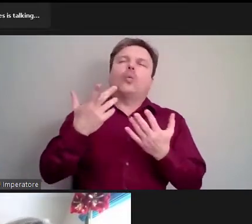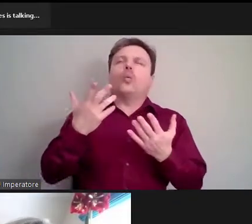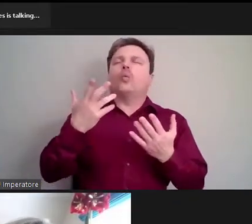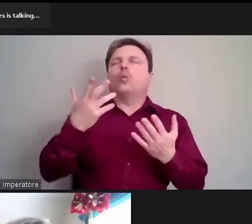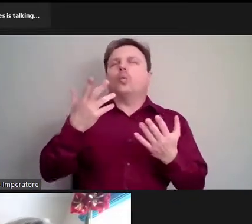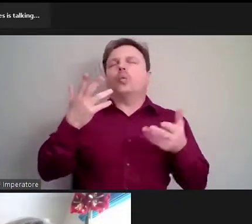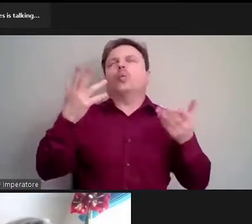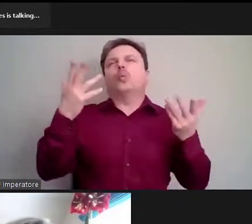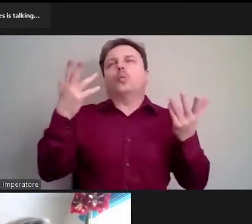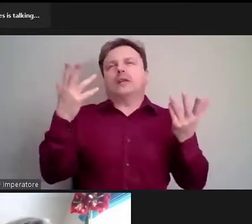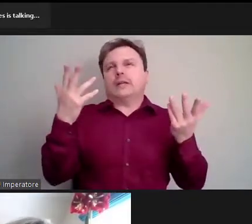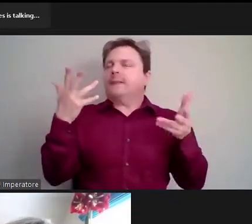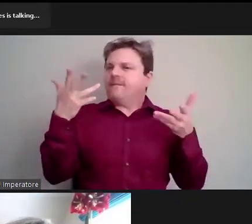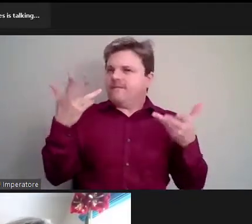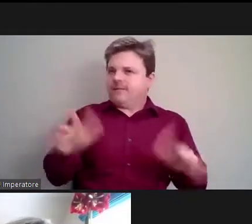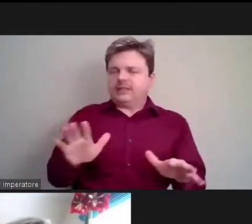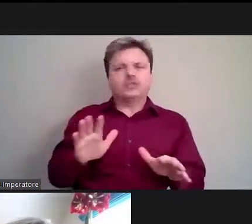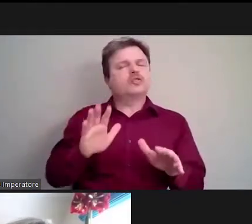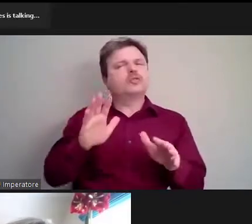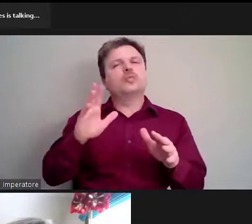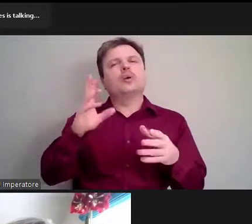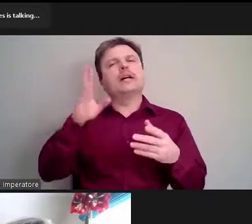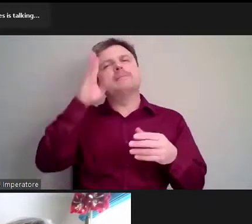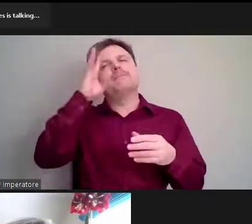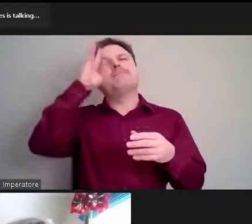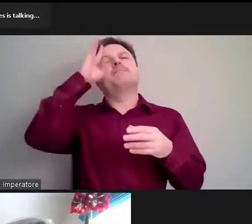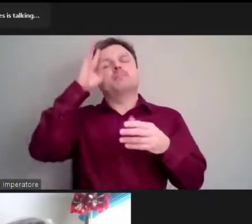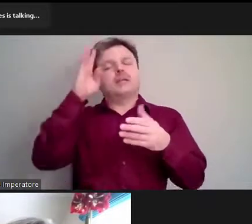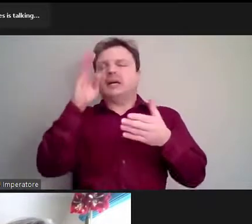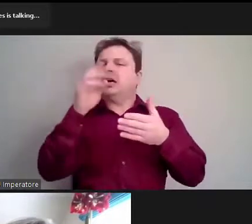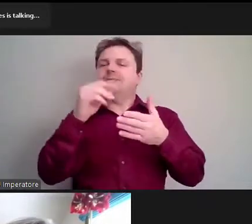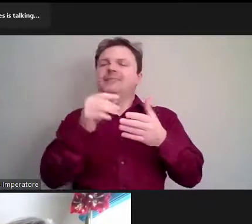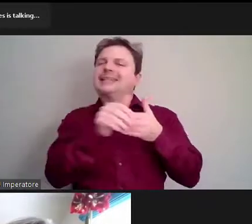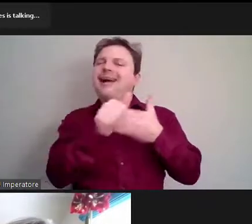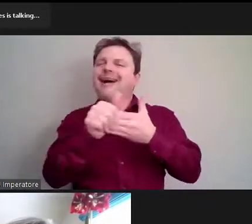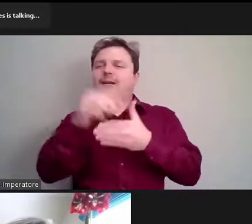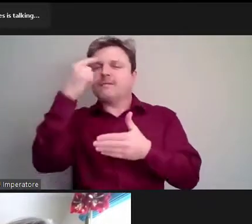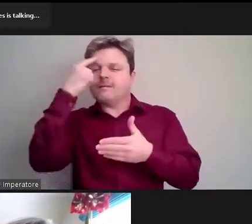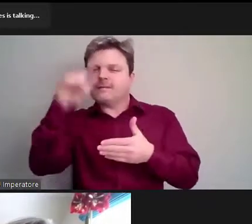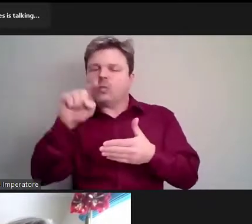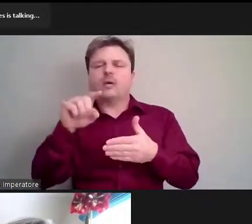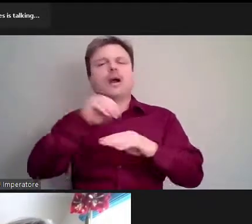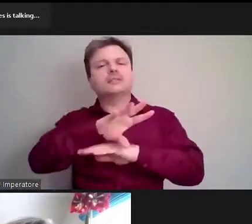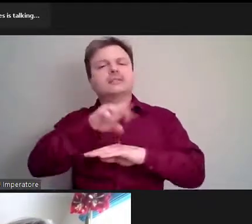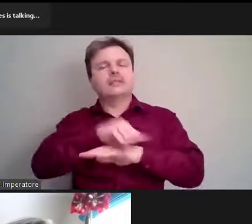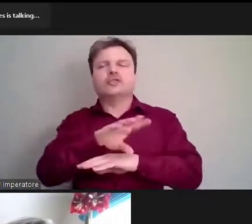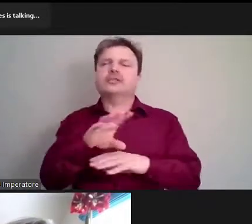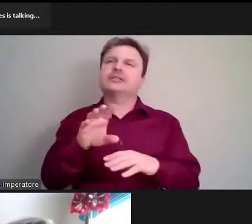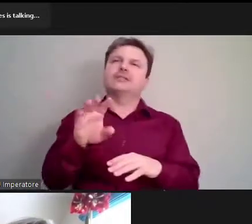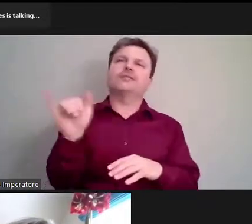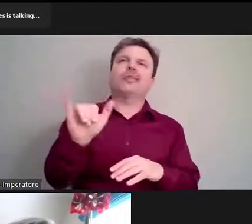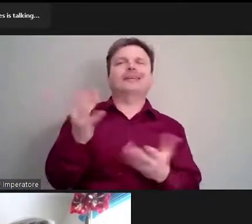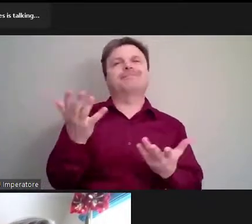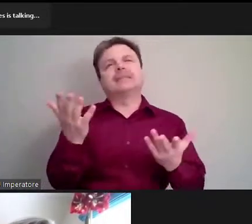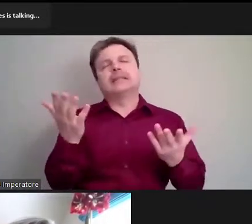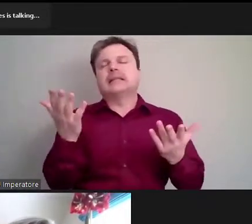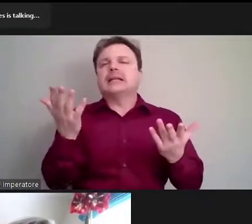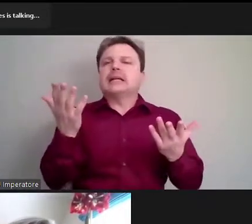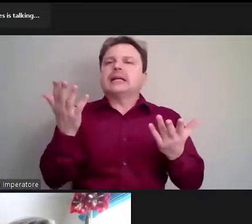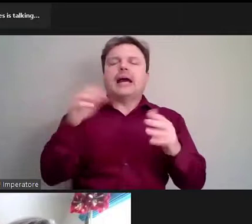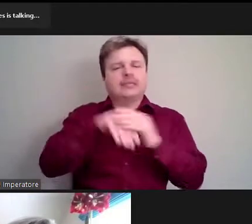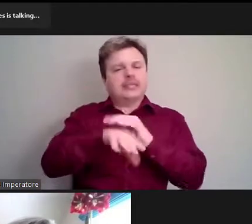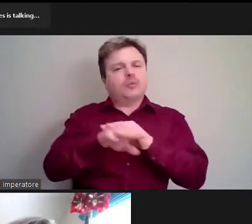finished creating guides for consultations for like accessible writing